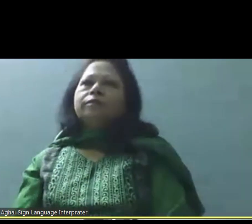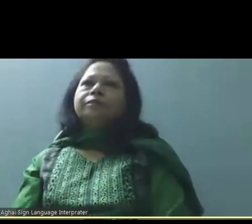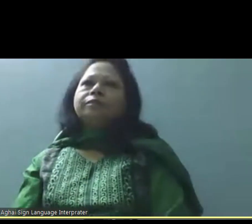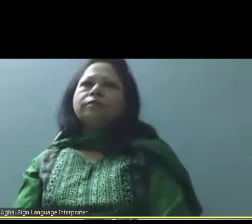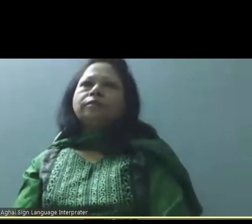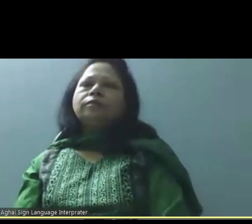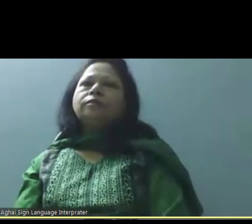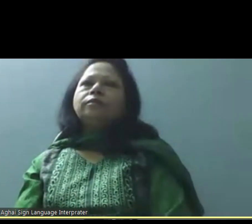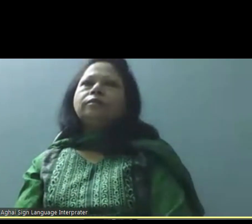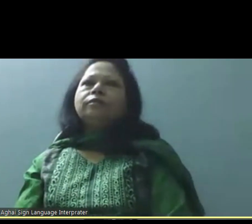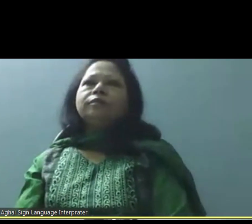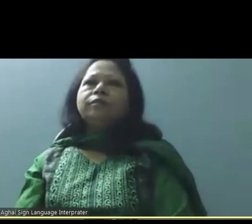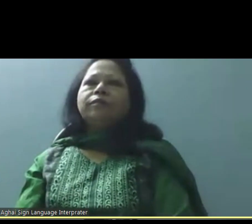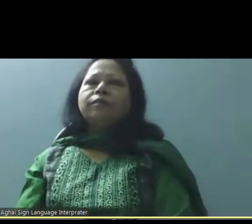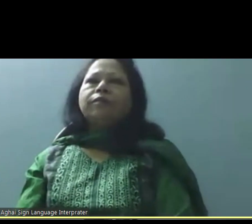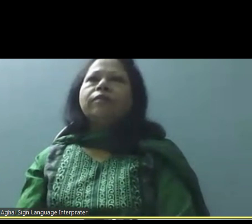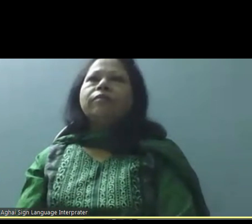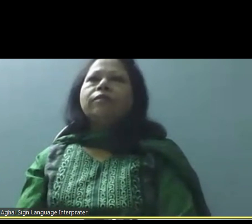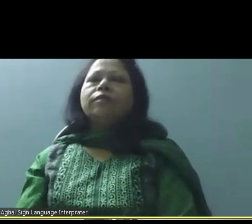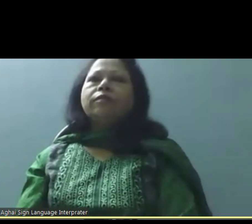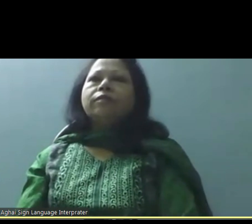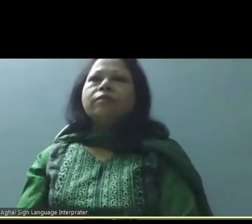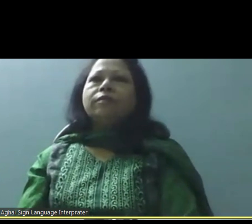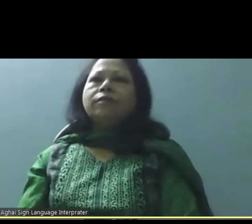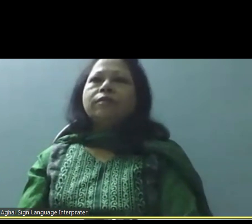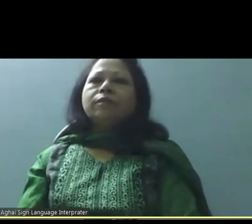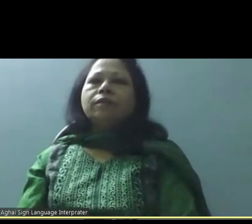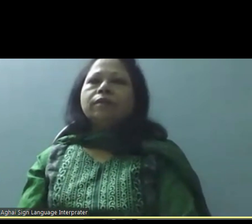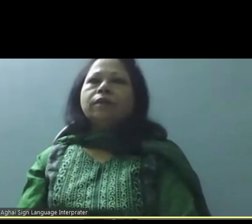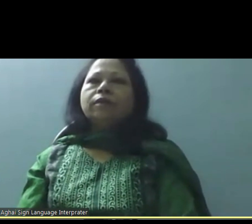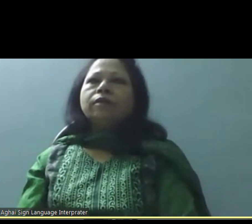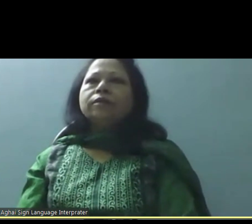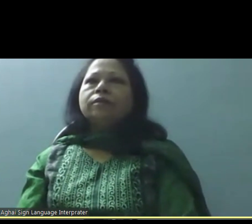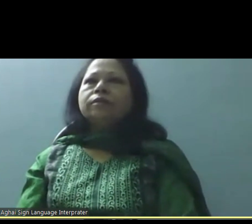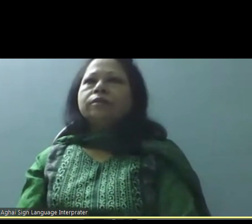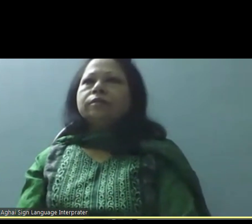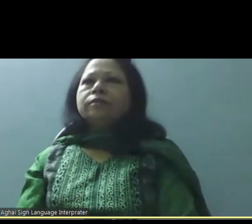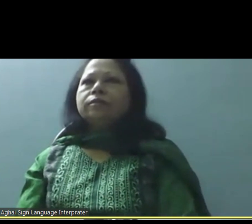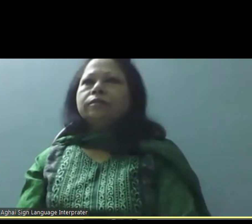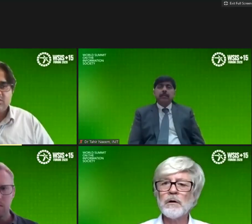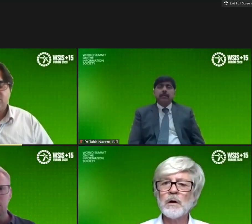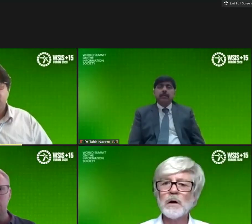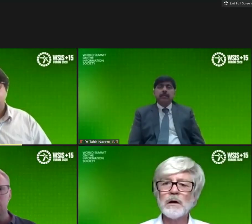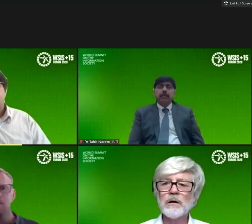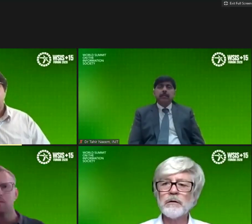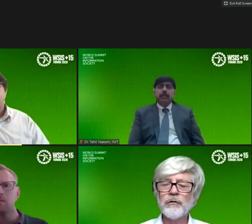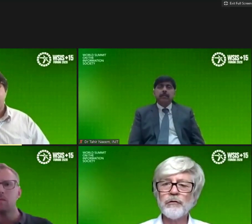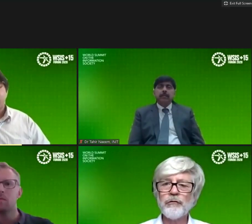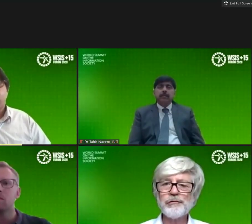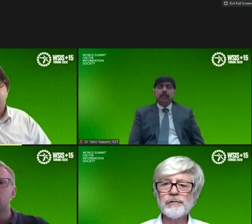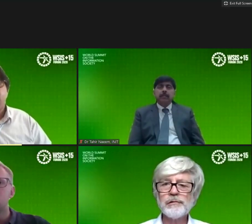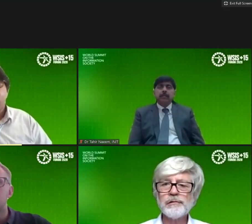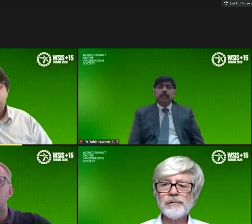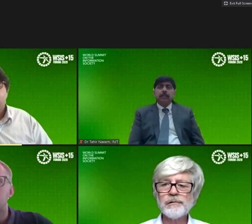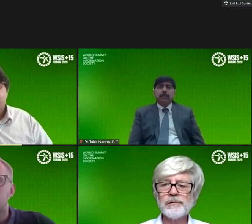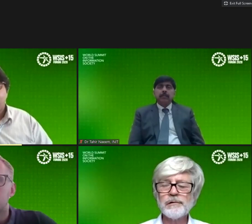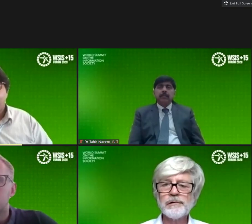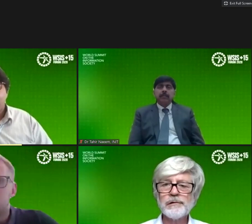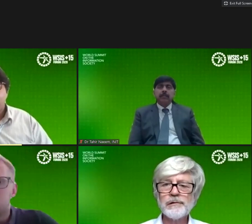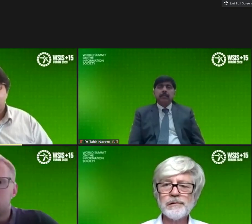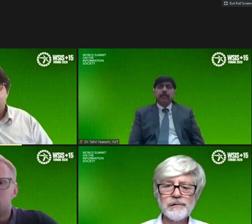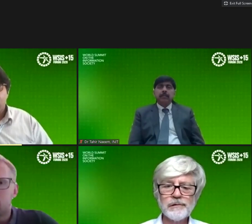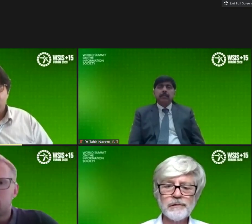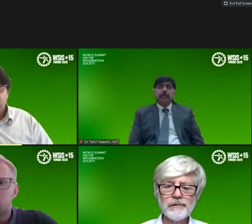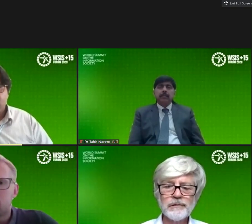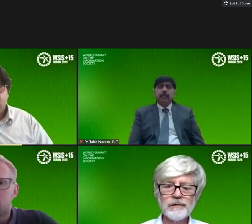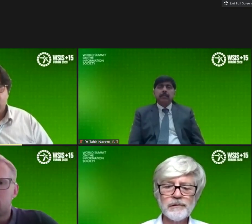Thank you for answering and addressing that question. So I think there are some questions pouring in. We will actually, I think this session is also being recorded, so it would